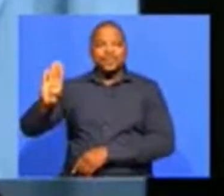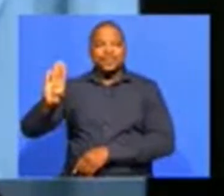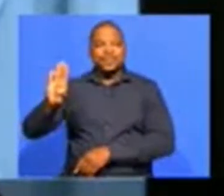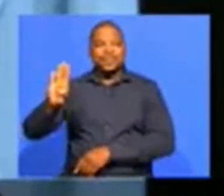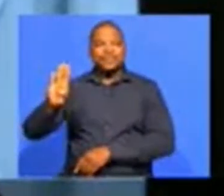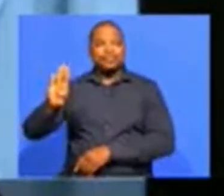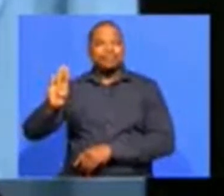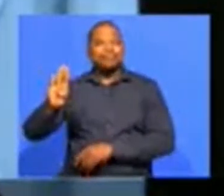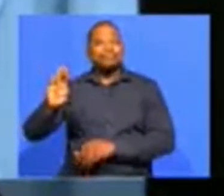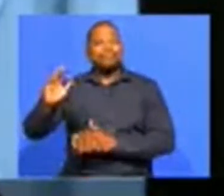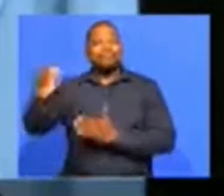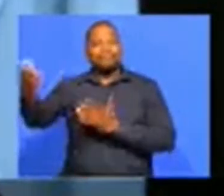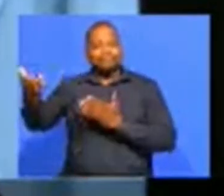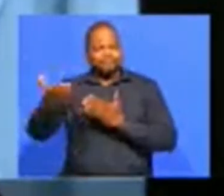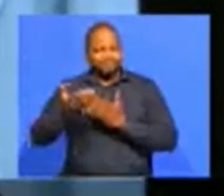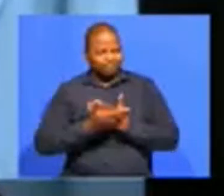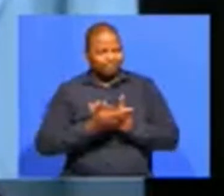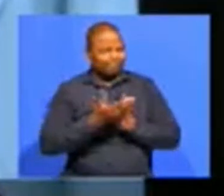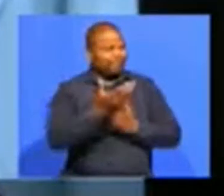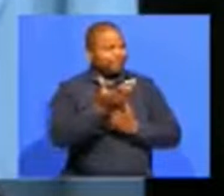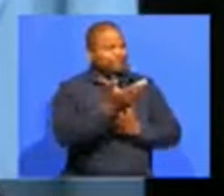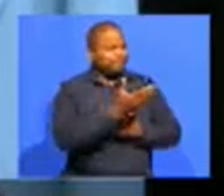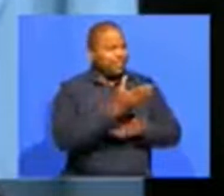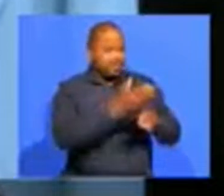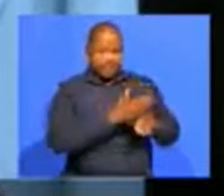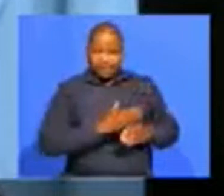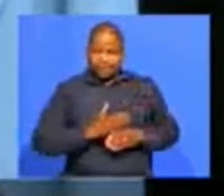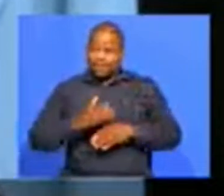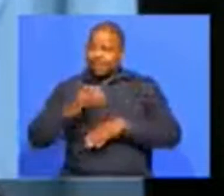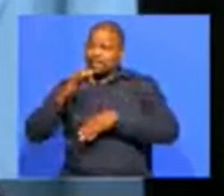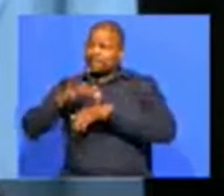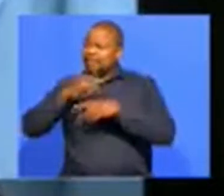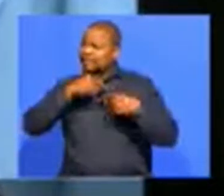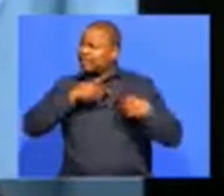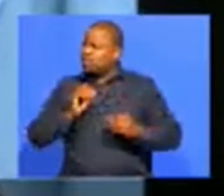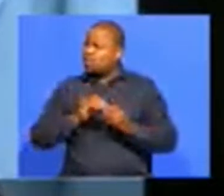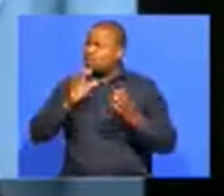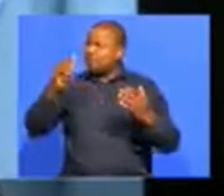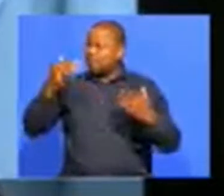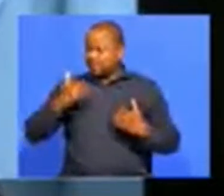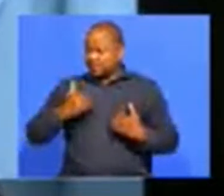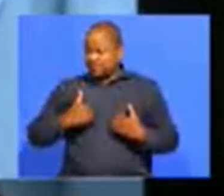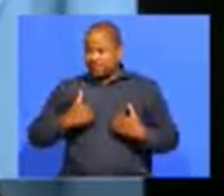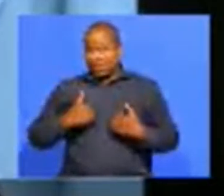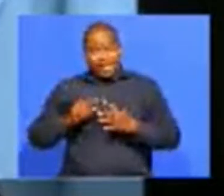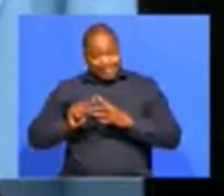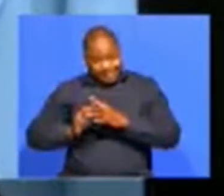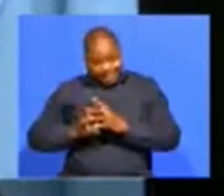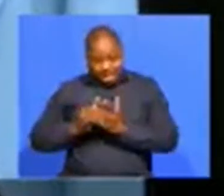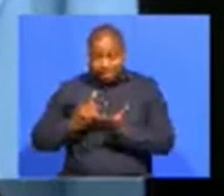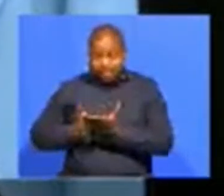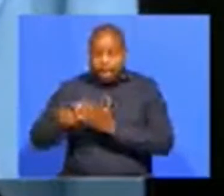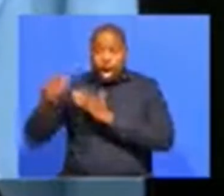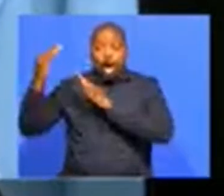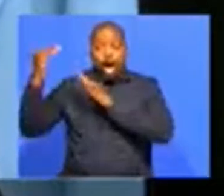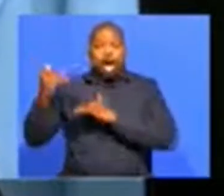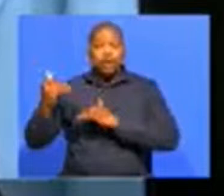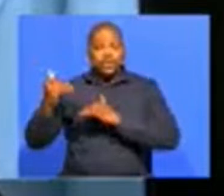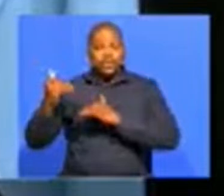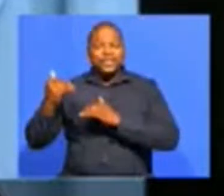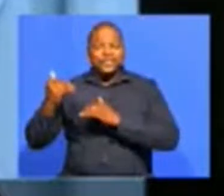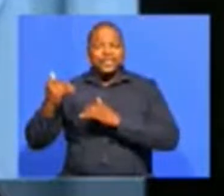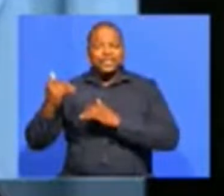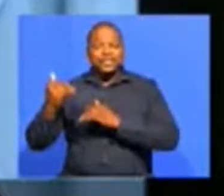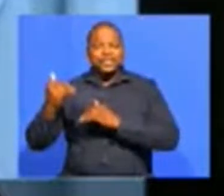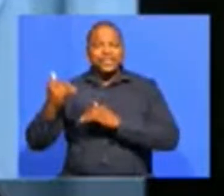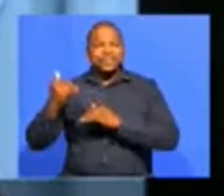your warmth, your generosity touches deeply. We embark on these talks with the hope and